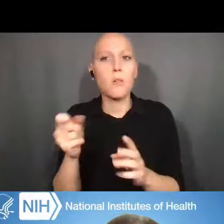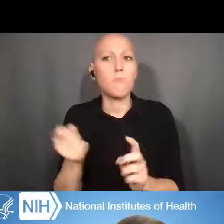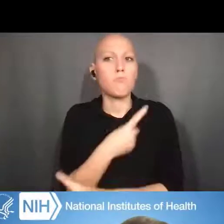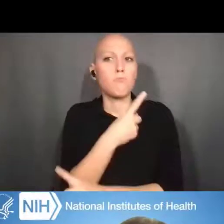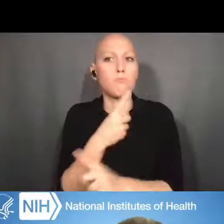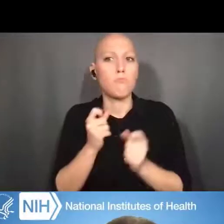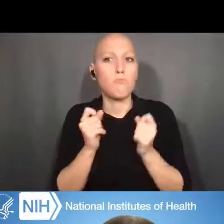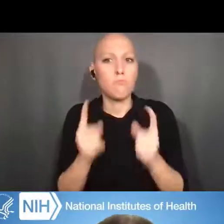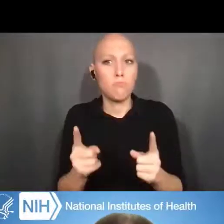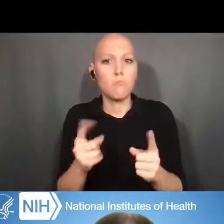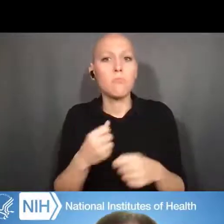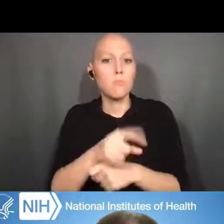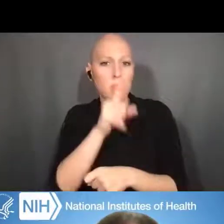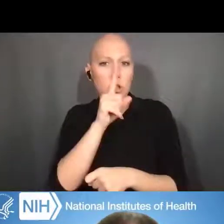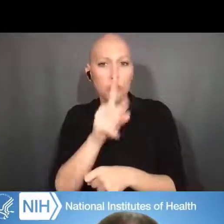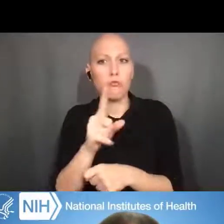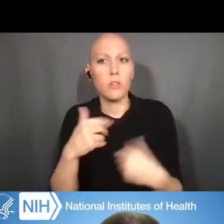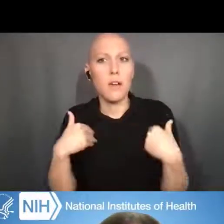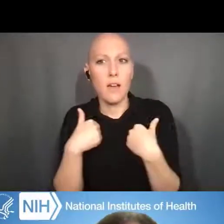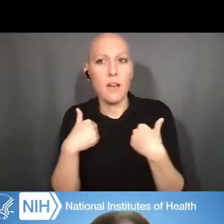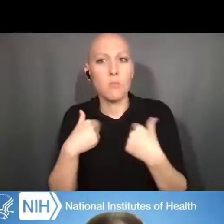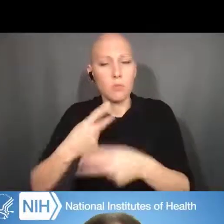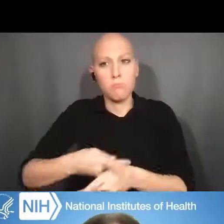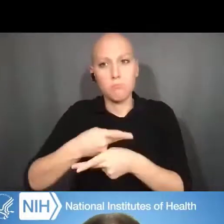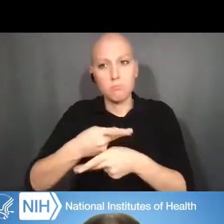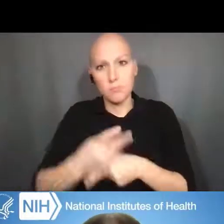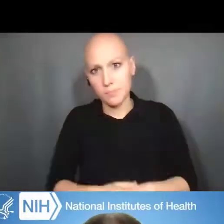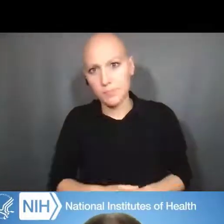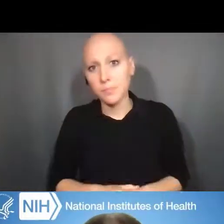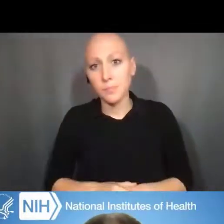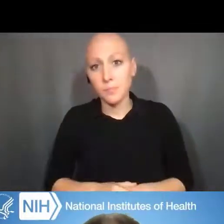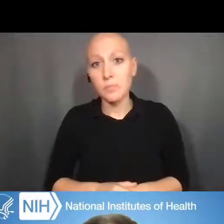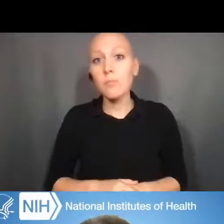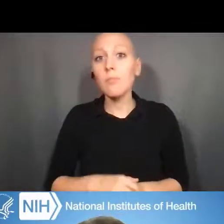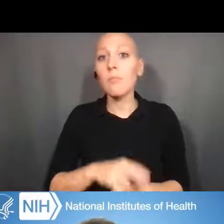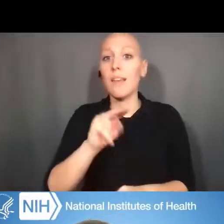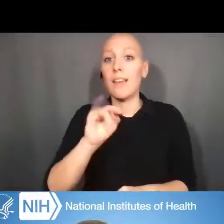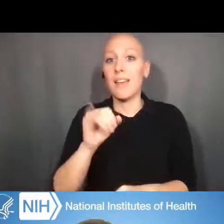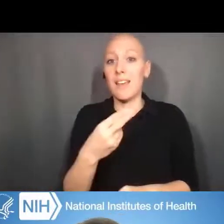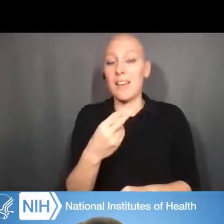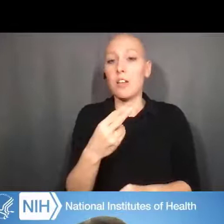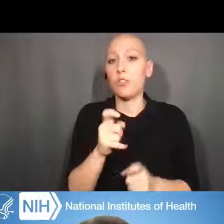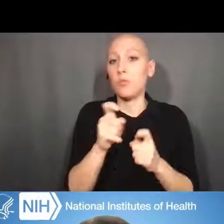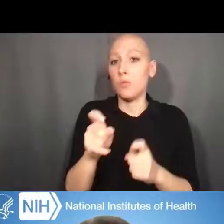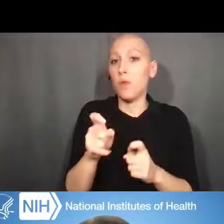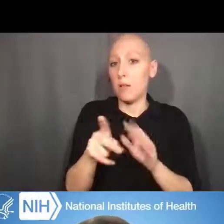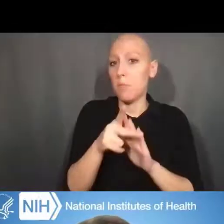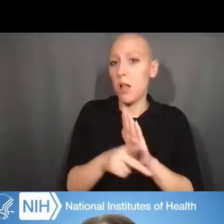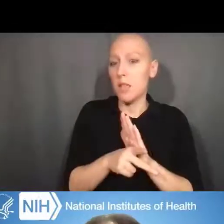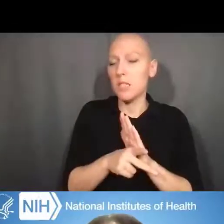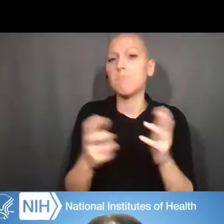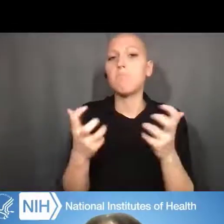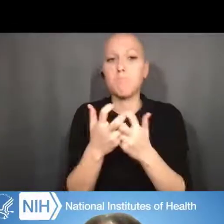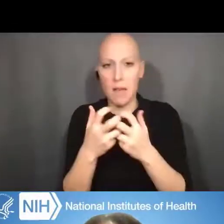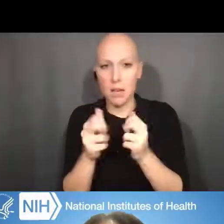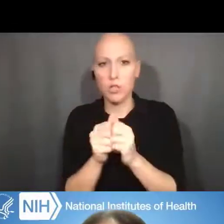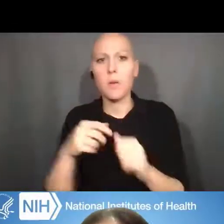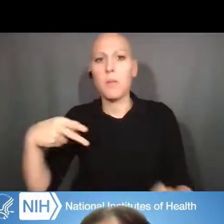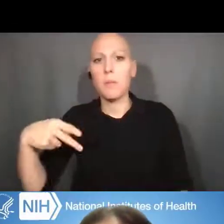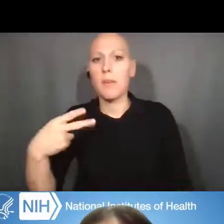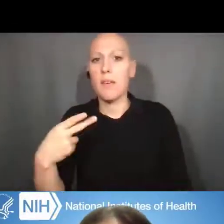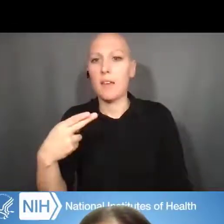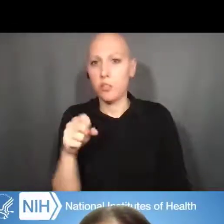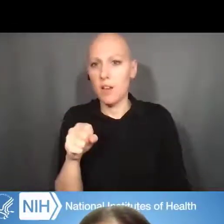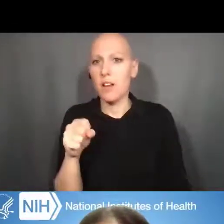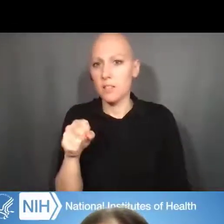The grants policy statement, which aligns with the PHS policy, spells out terms and conditions when your research involves the